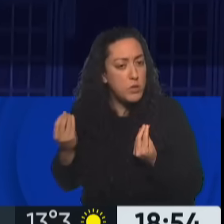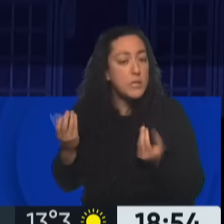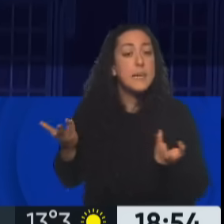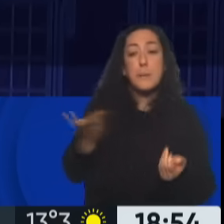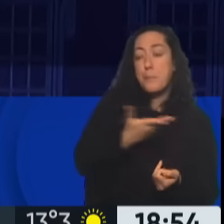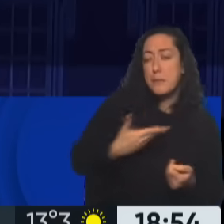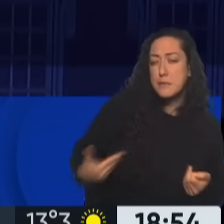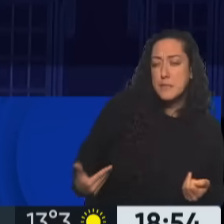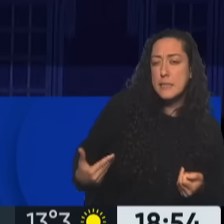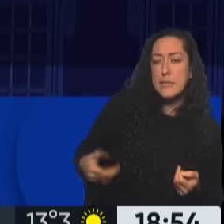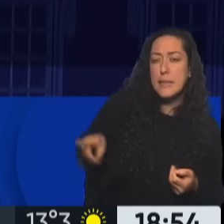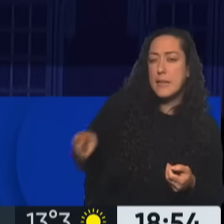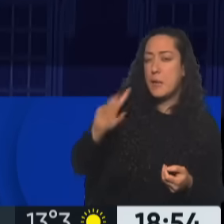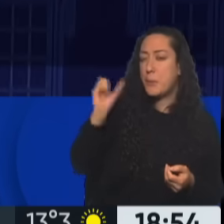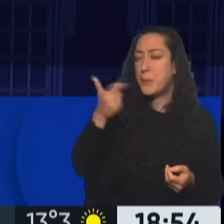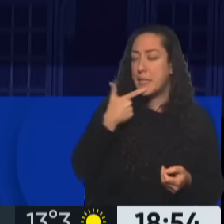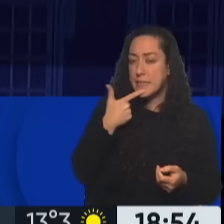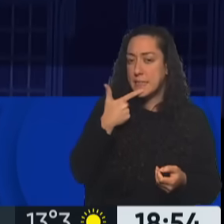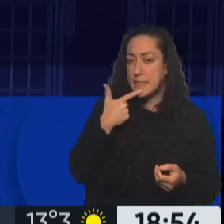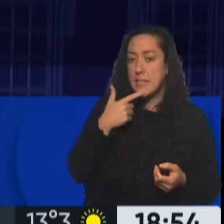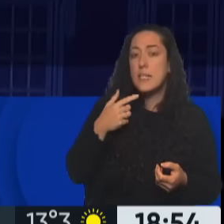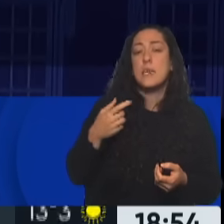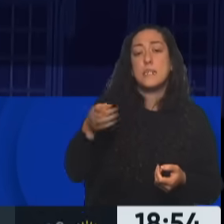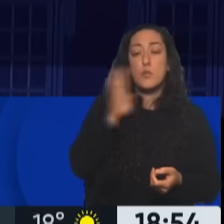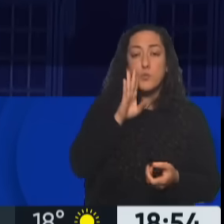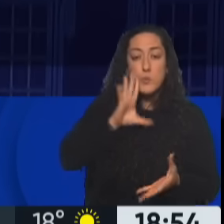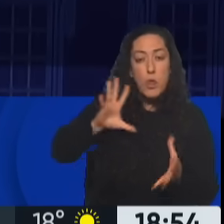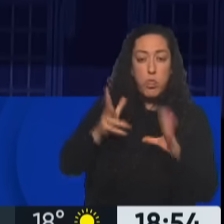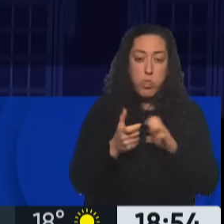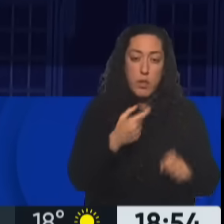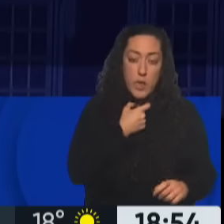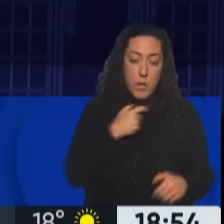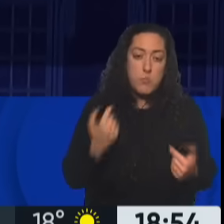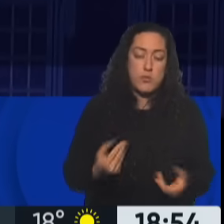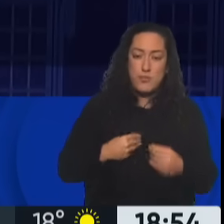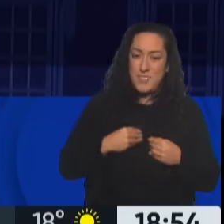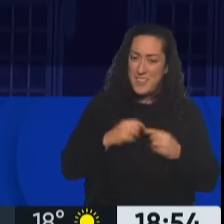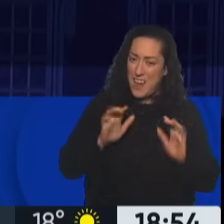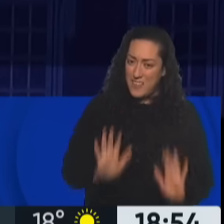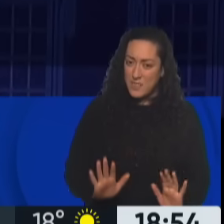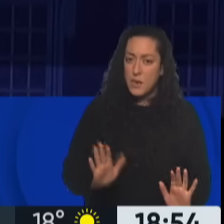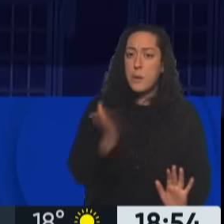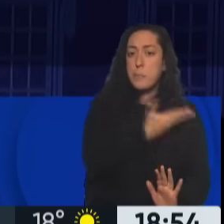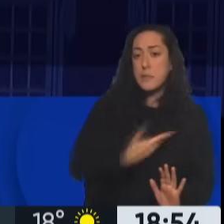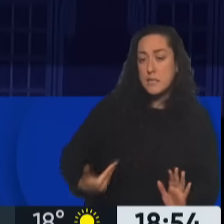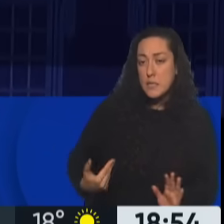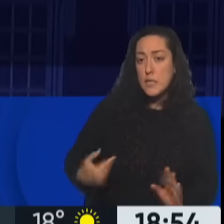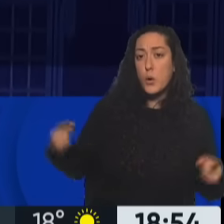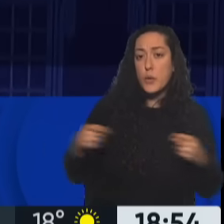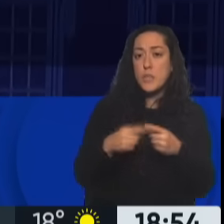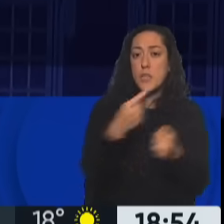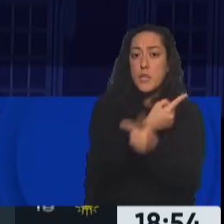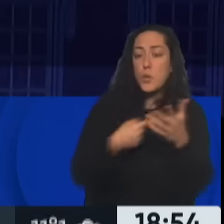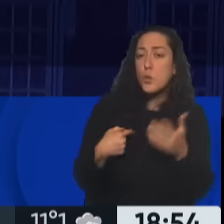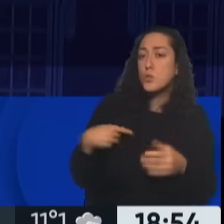BRICS is seeking to undermine the interests of the United States. It's the president's utmost responsibility to put the interests of the United States first. That's how he